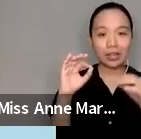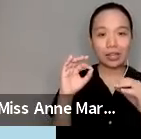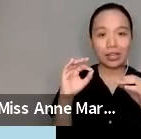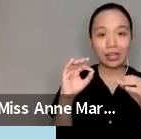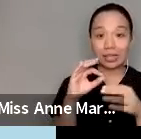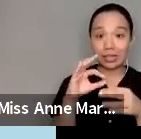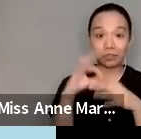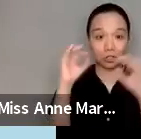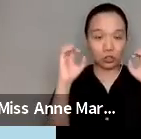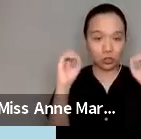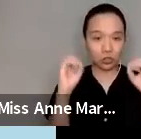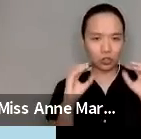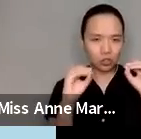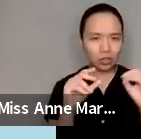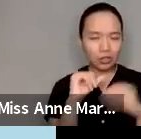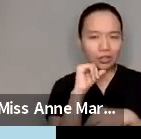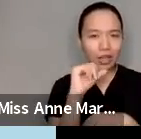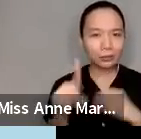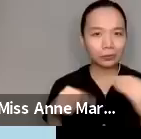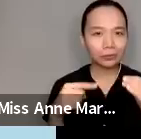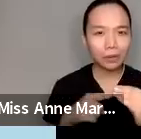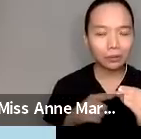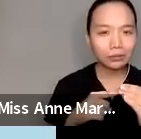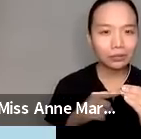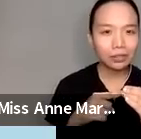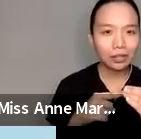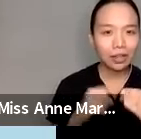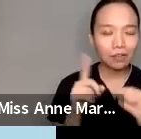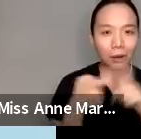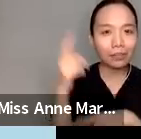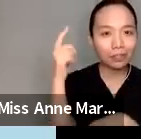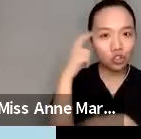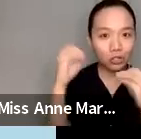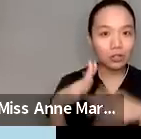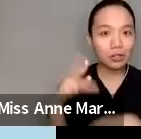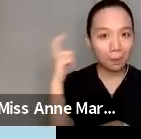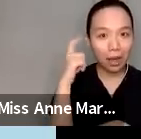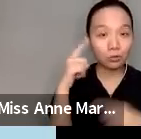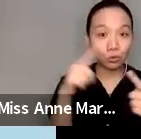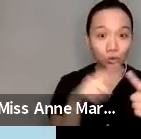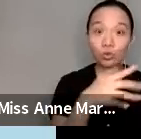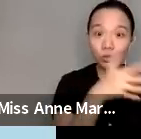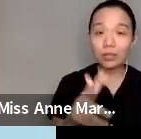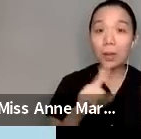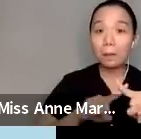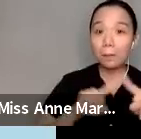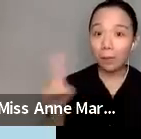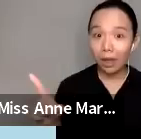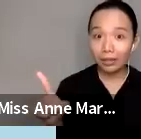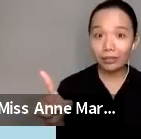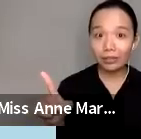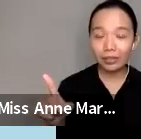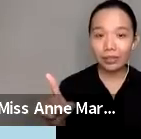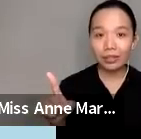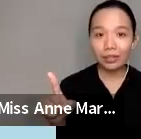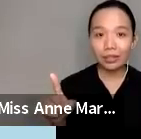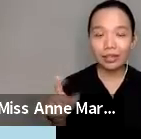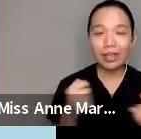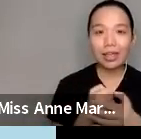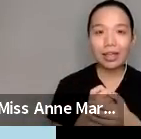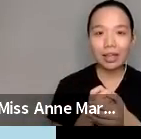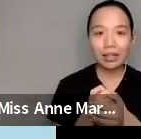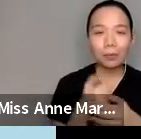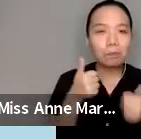teaching is not only transmitting ideas from the teacher's mind to students, but it is a dialogue, which